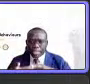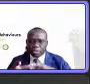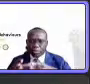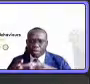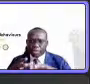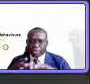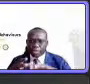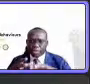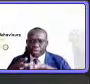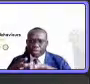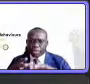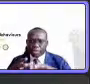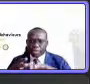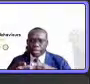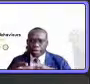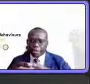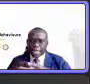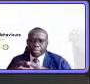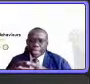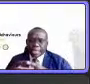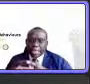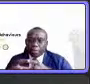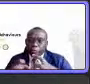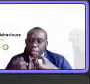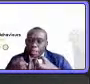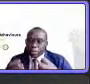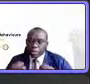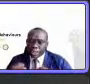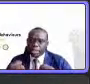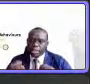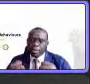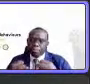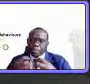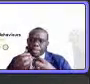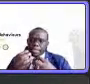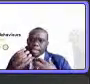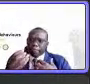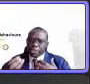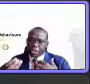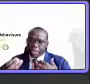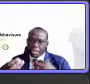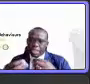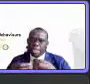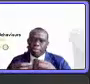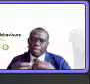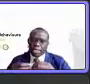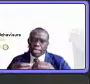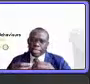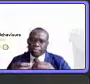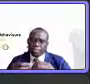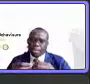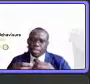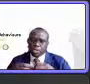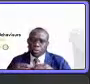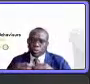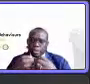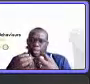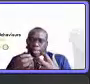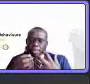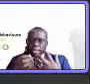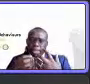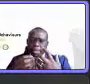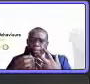the market of the African continent. And therefore that means that if we do not put in sufficient mechanism